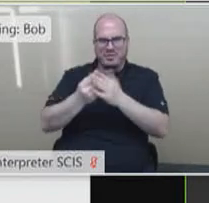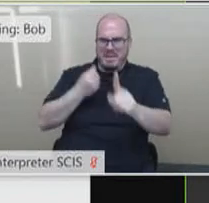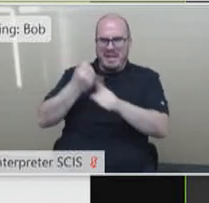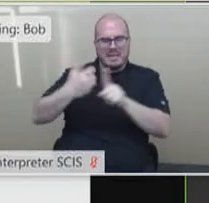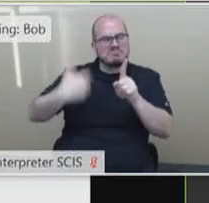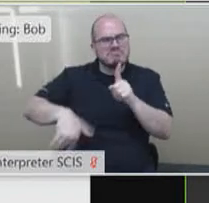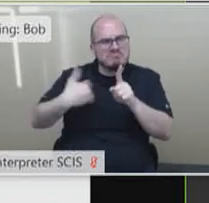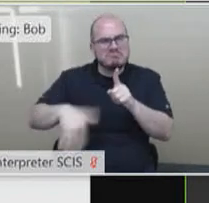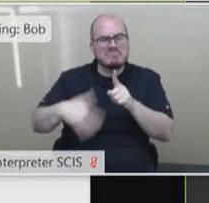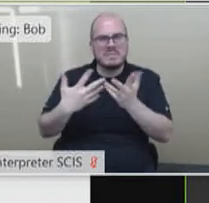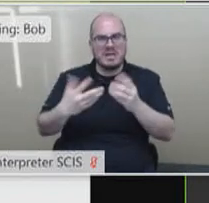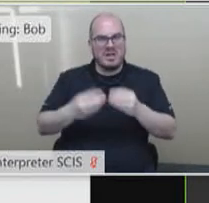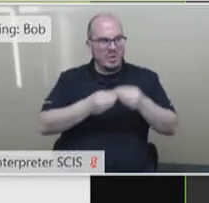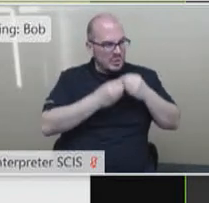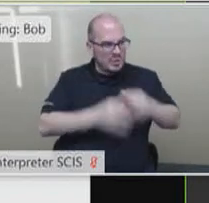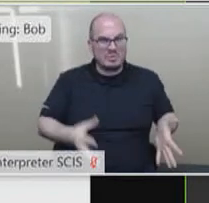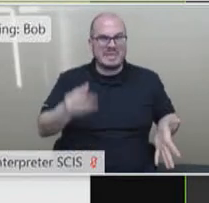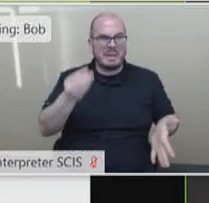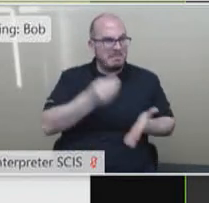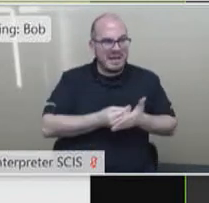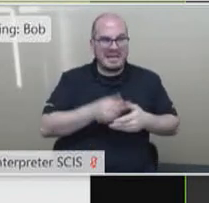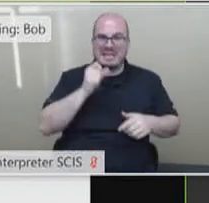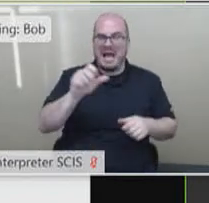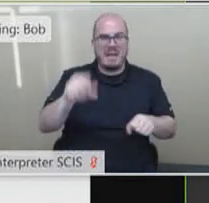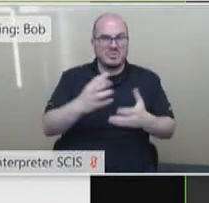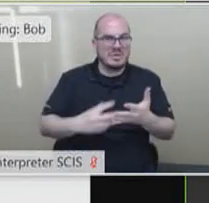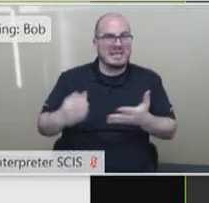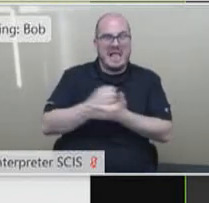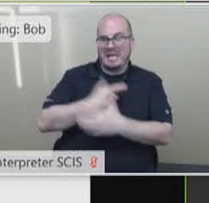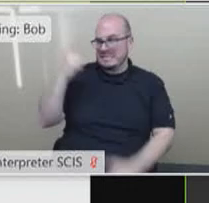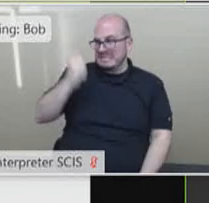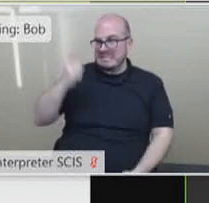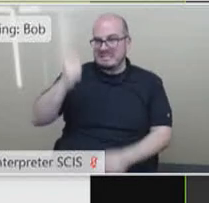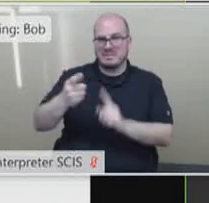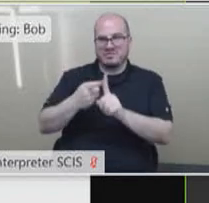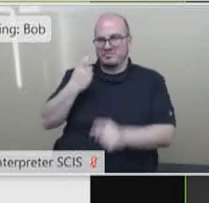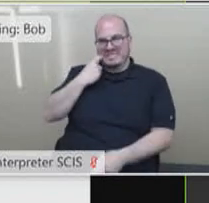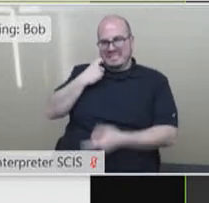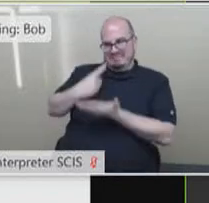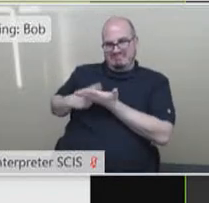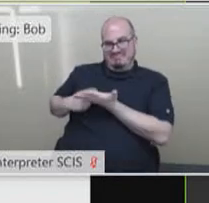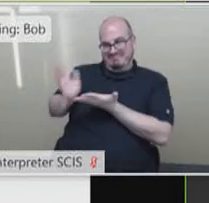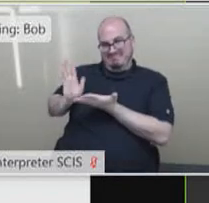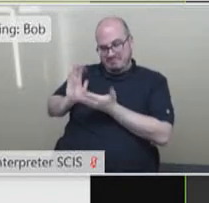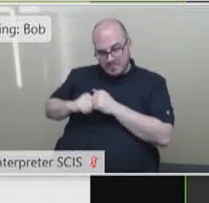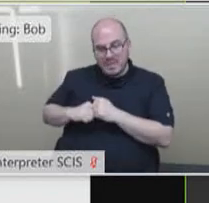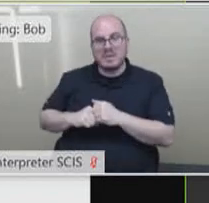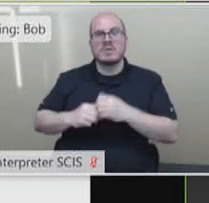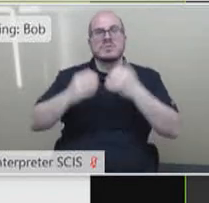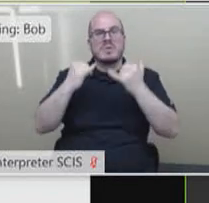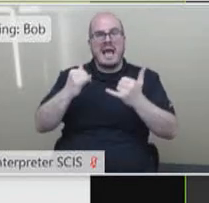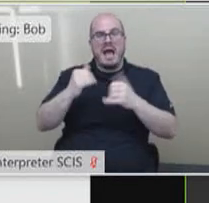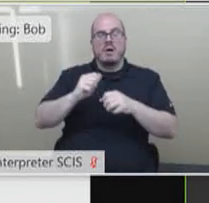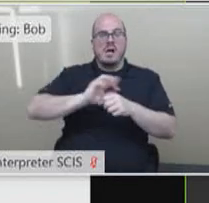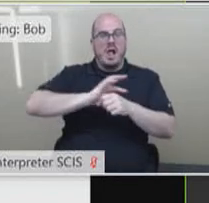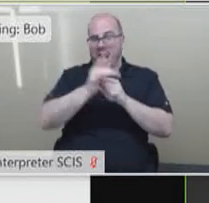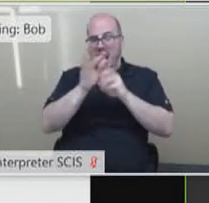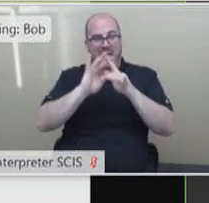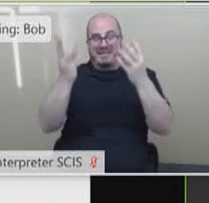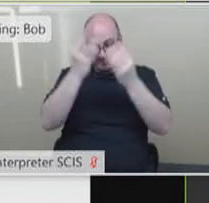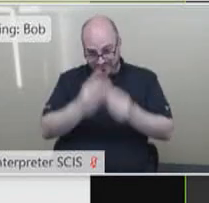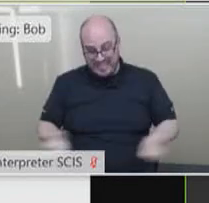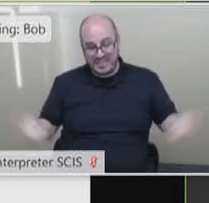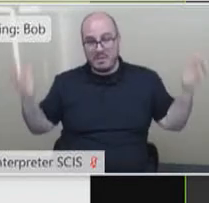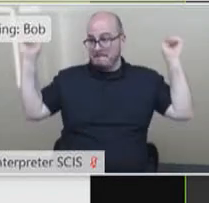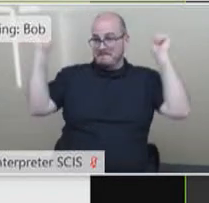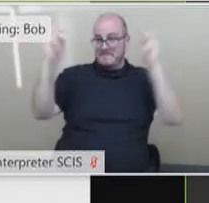effect is that we're losing a lot of revenue. And also, what will the economy look like once these measures are lifted? So we're trying to figure out what